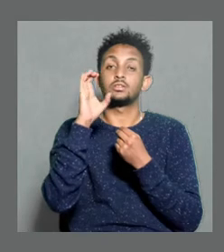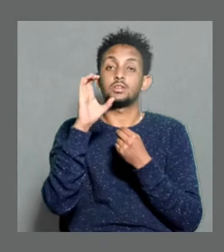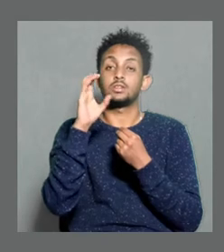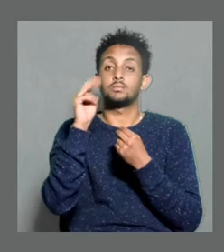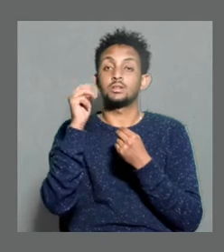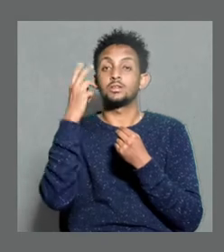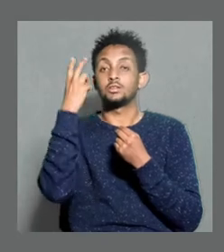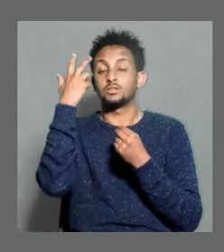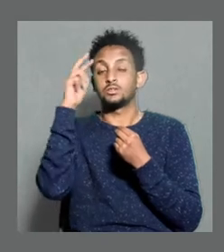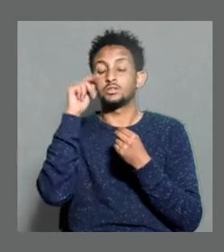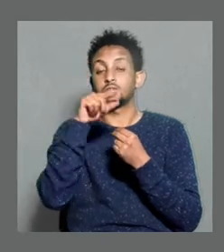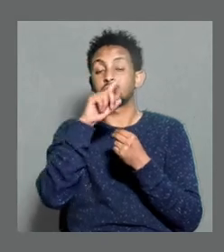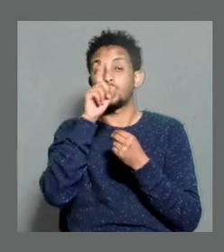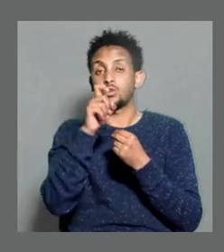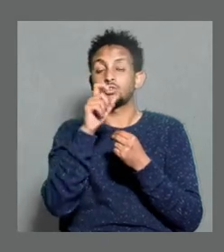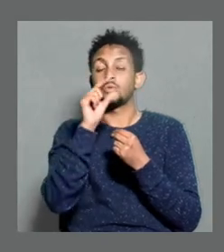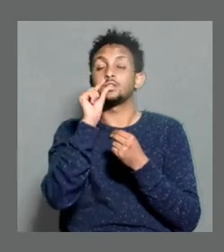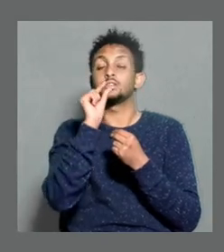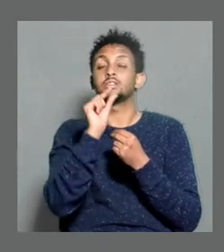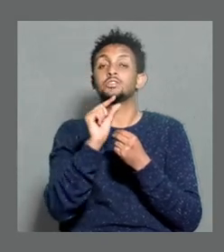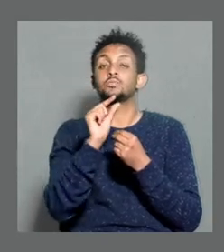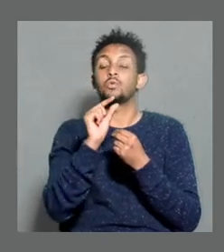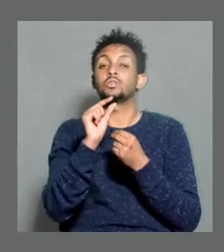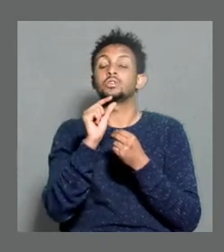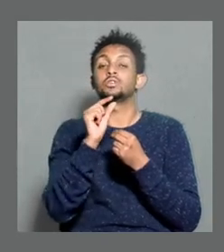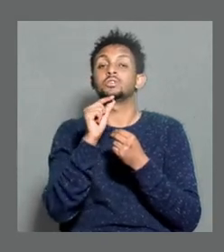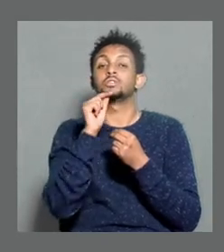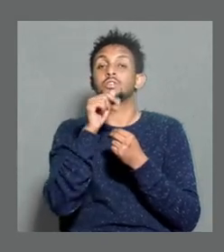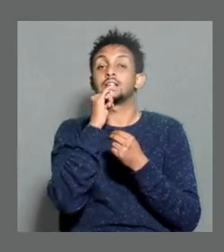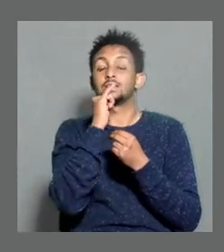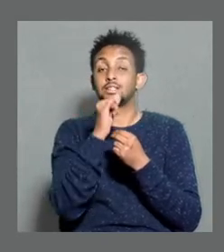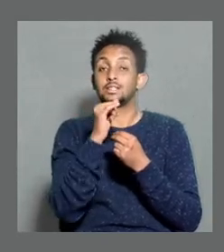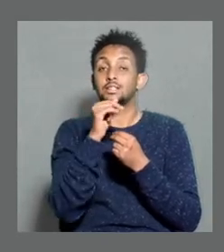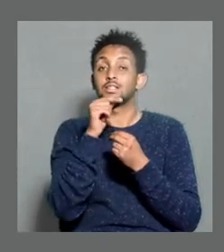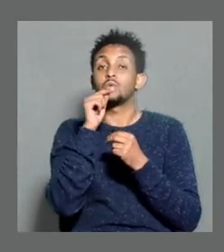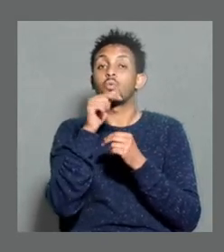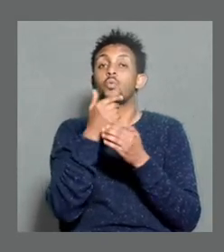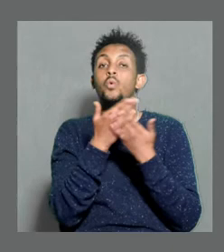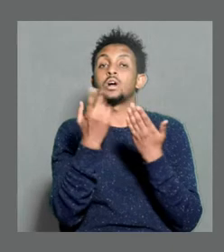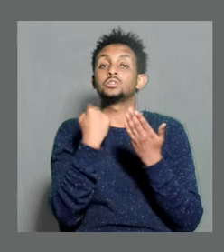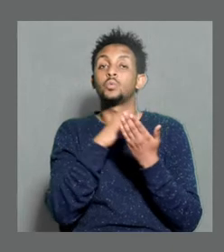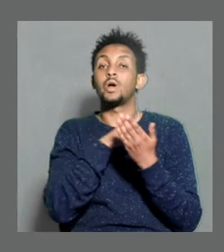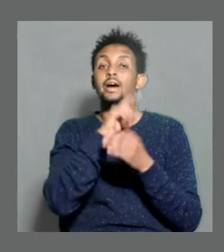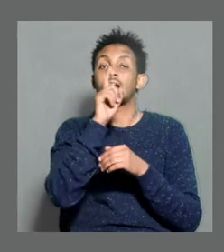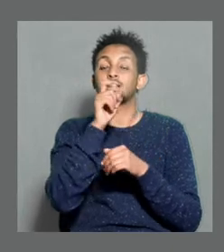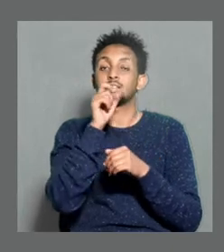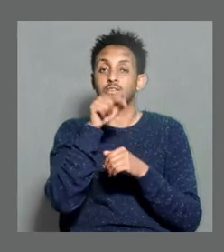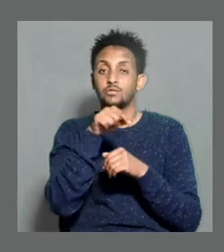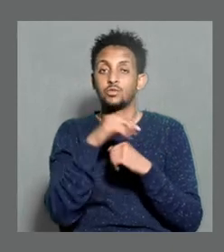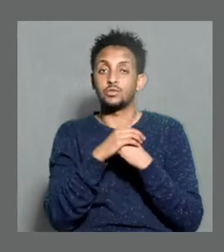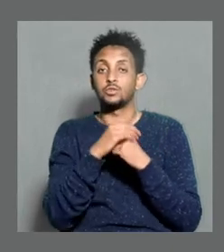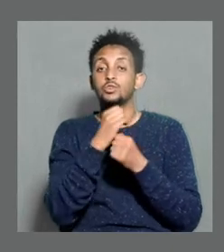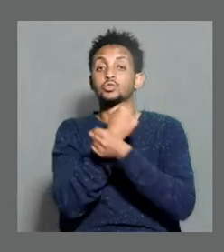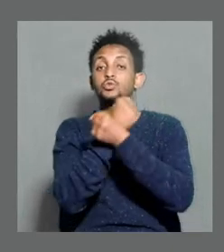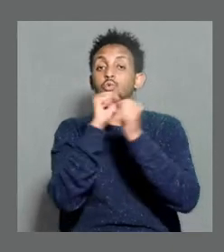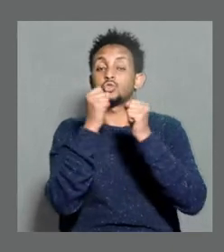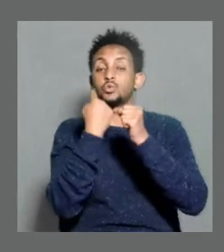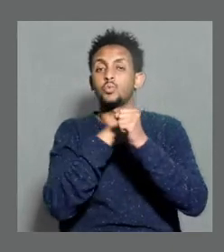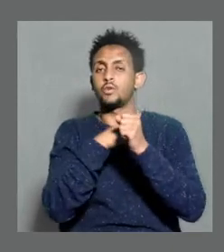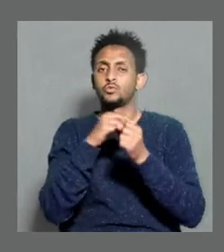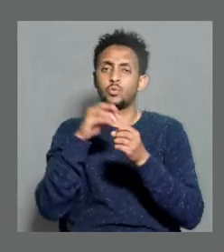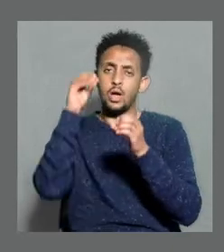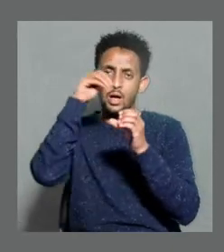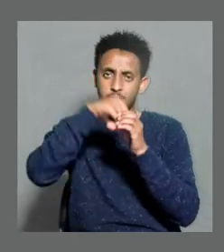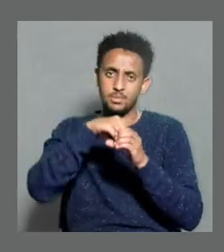is, what is the force exerted on the smaller piston? That is it. So this is what we are asked for. Solution, you have to